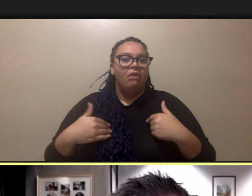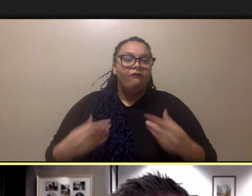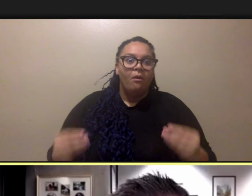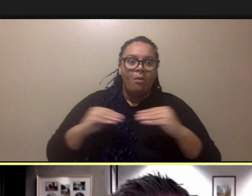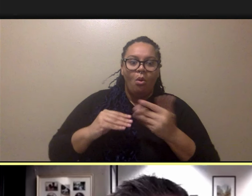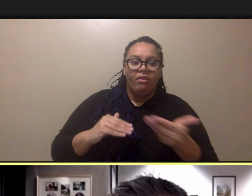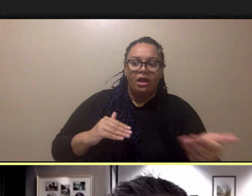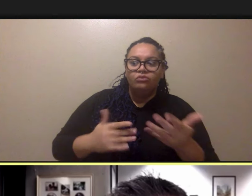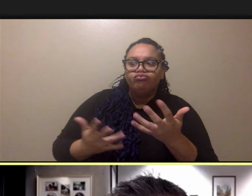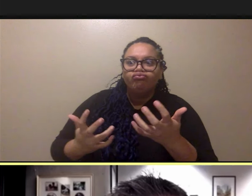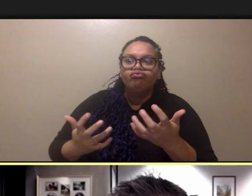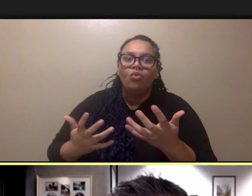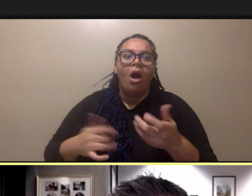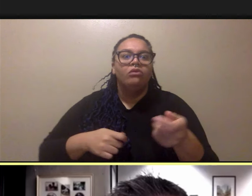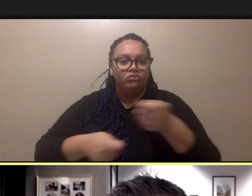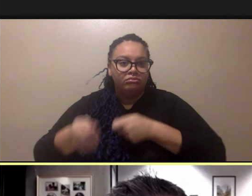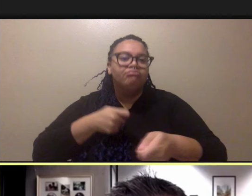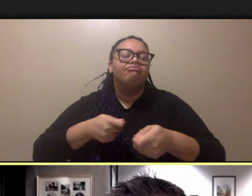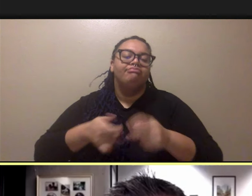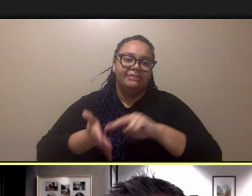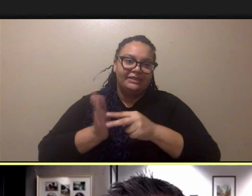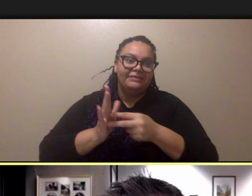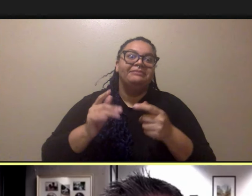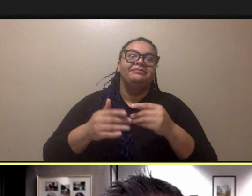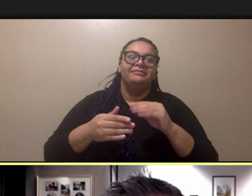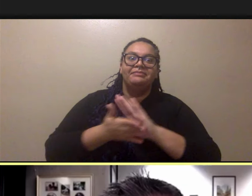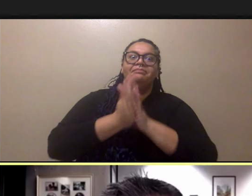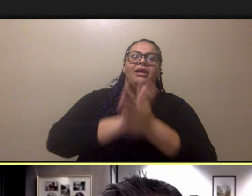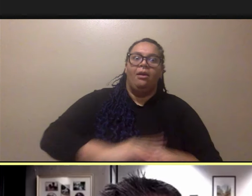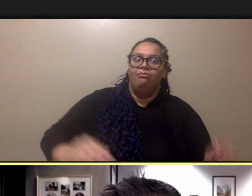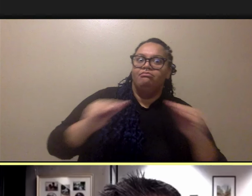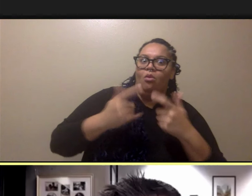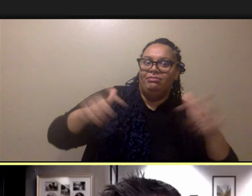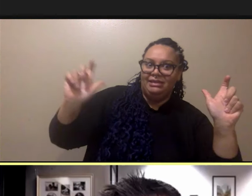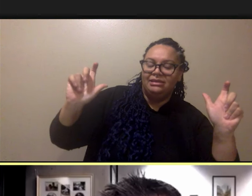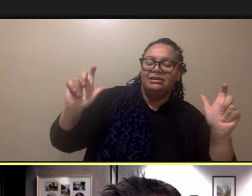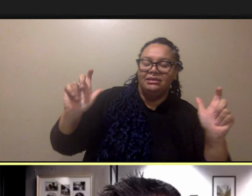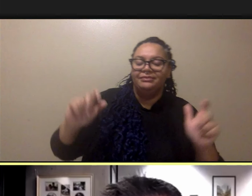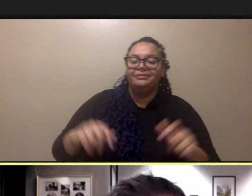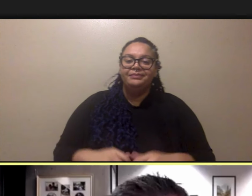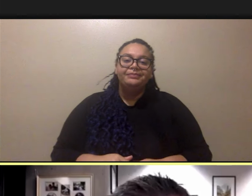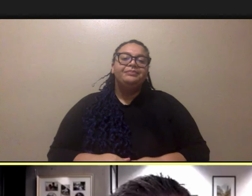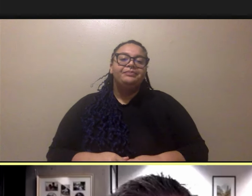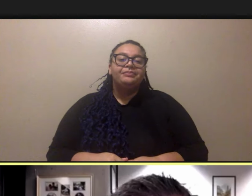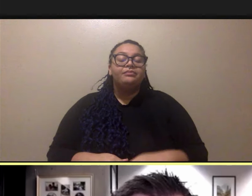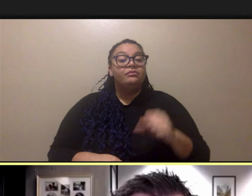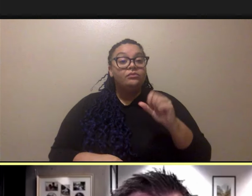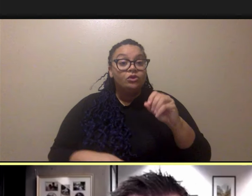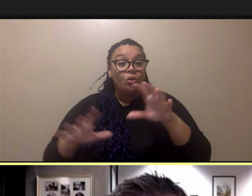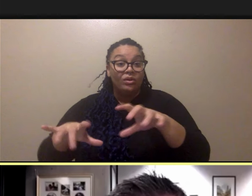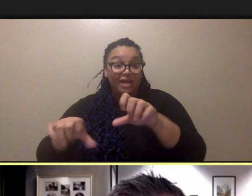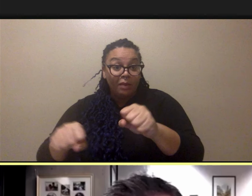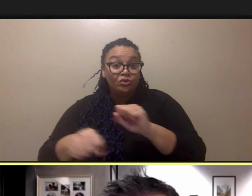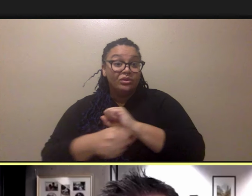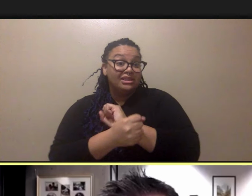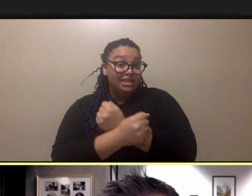time. But we think of the Europeans as kind of going in and having these and capturing slaves themselves. They did